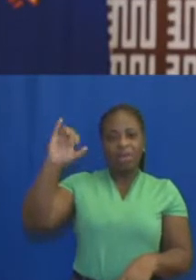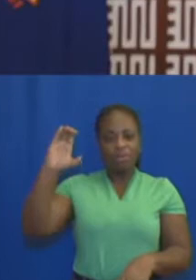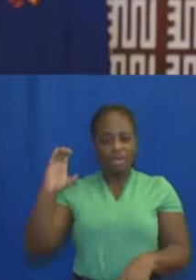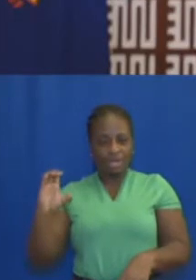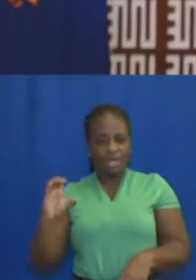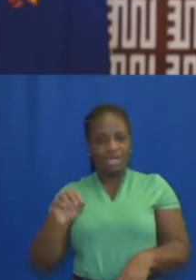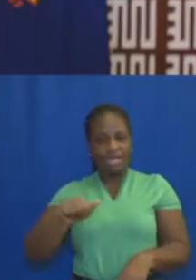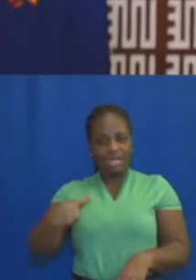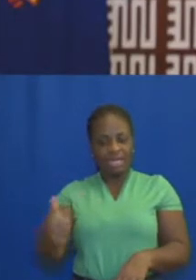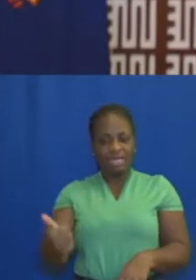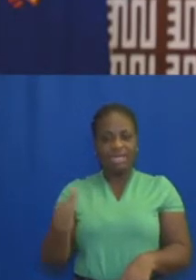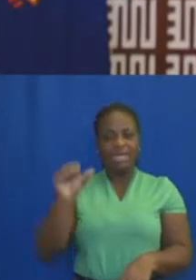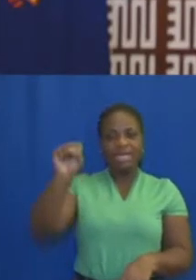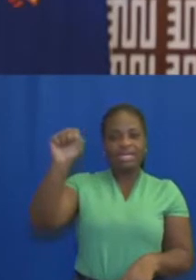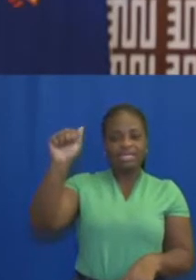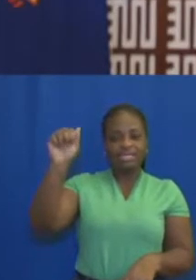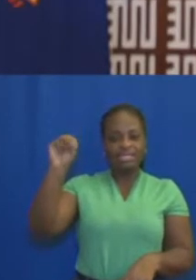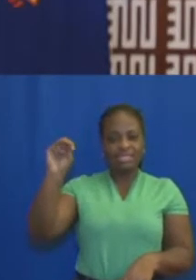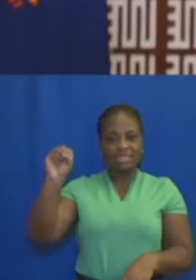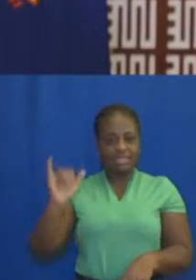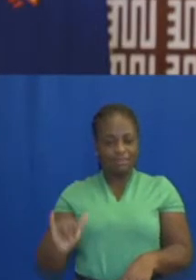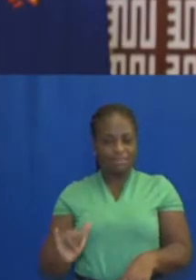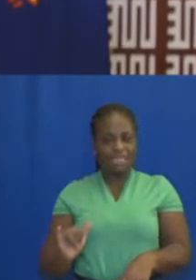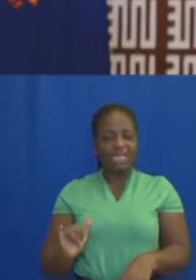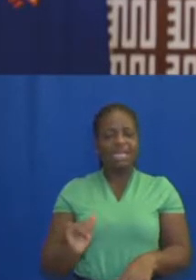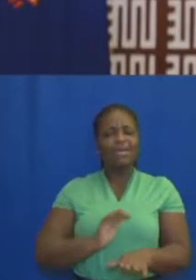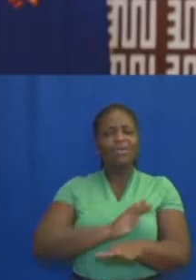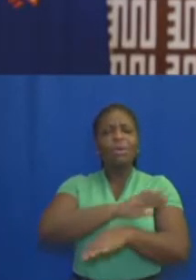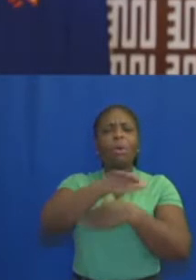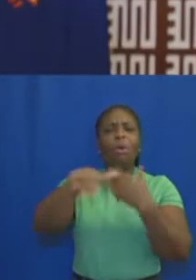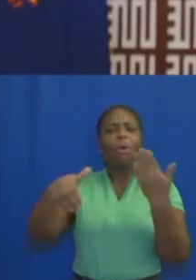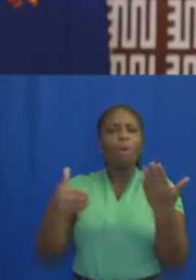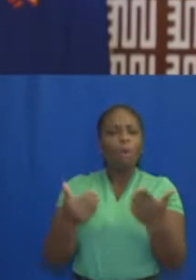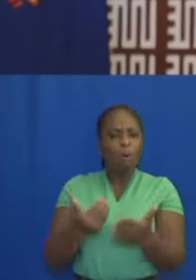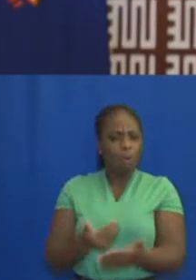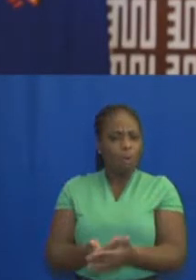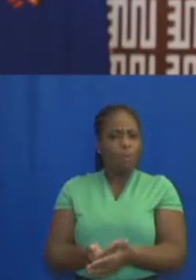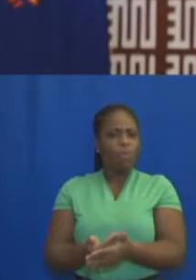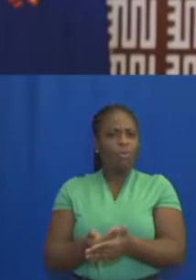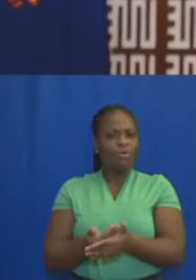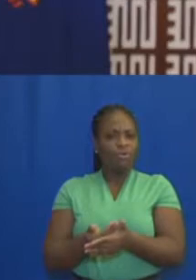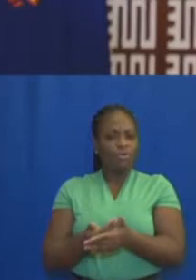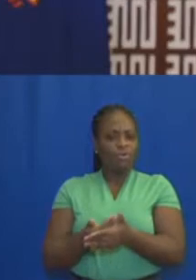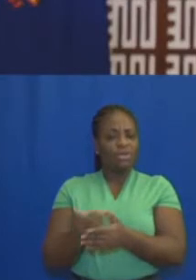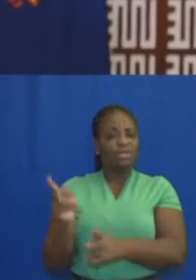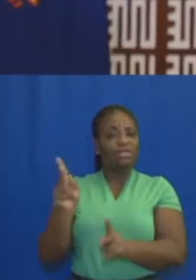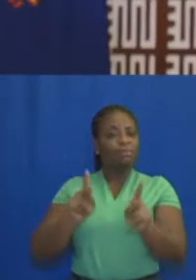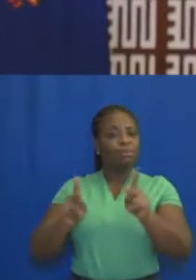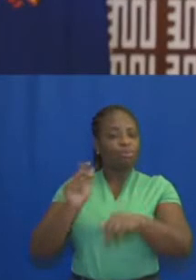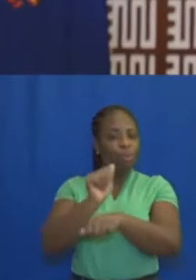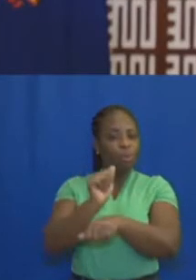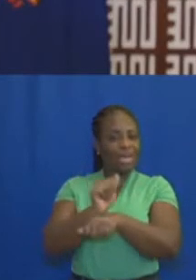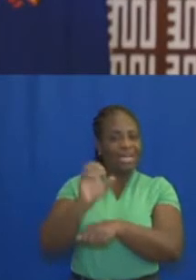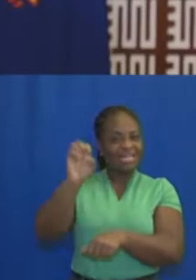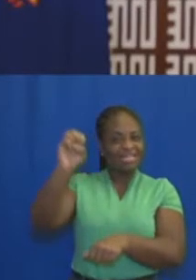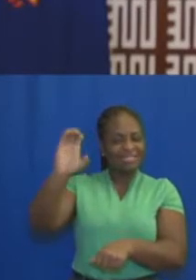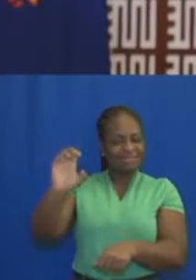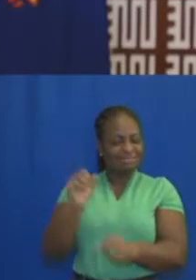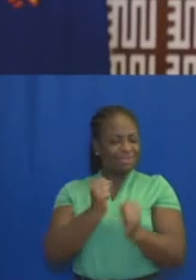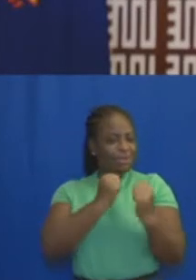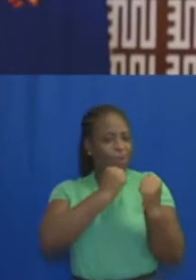and Mr. Samuel Tete, and the entire commission for the efficient,